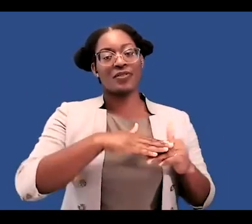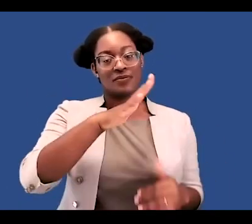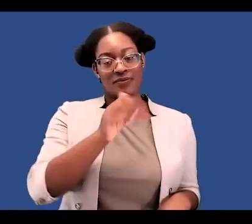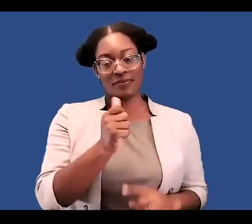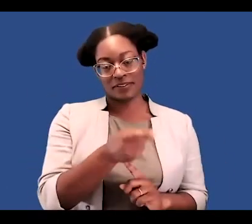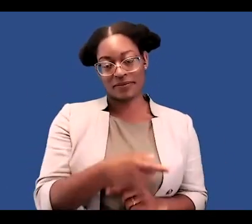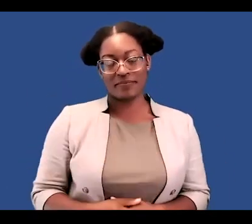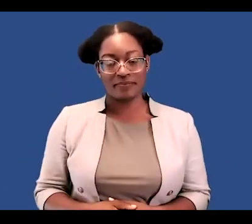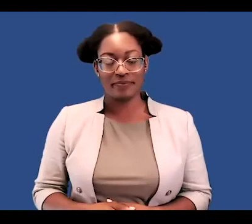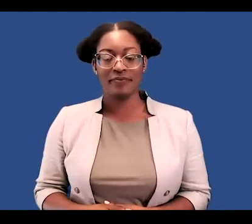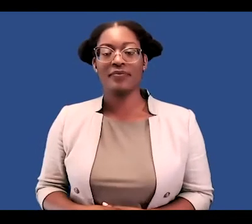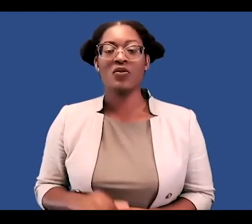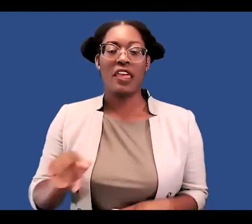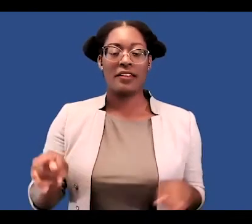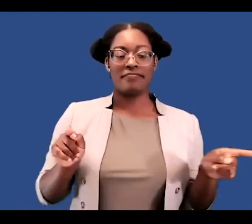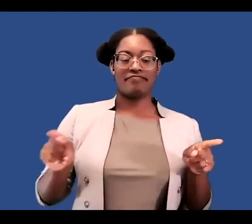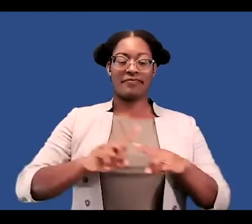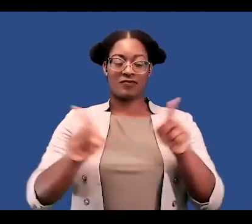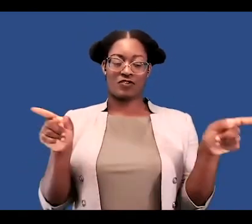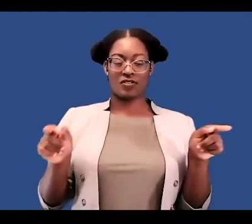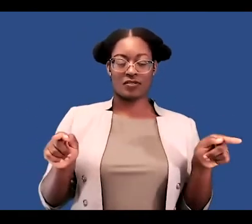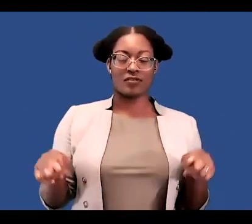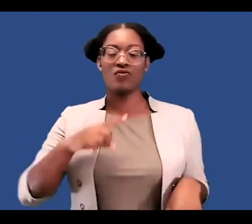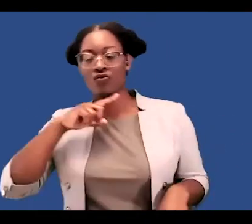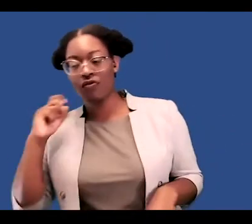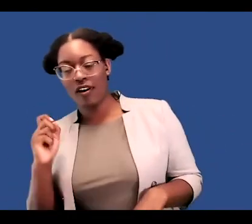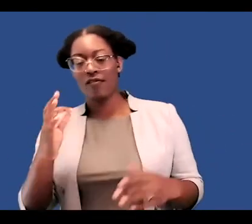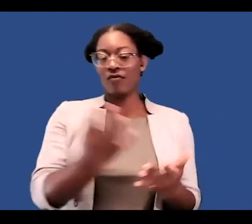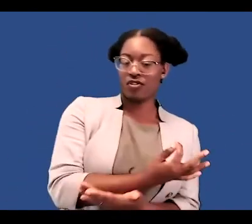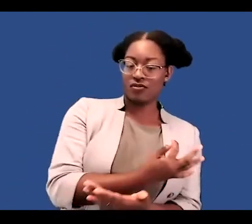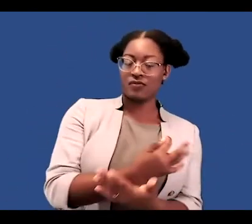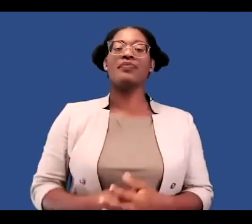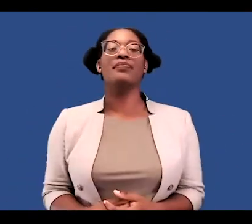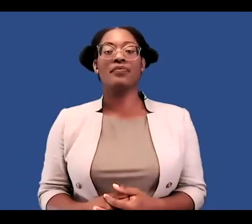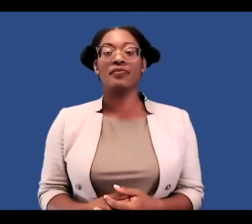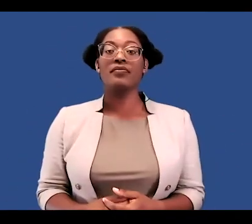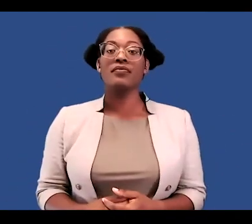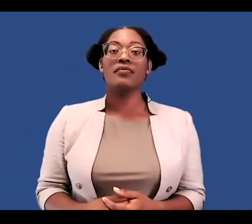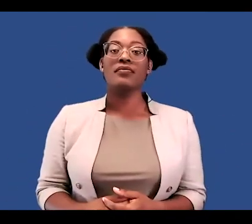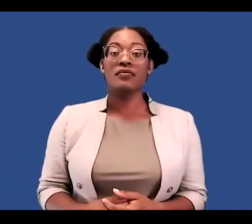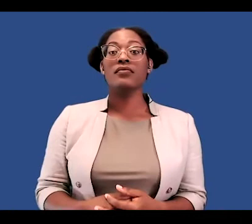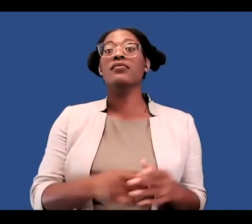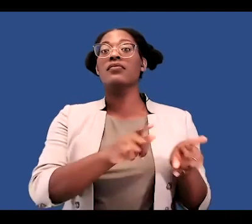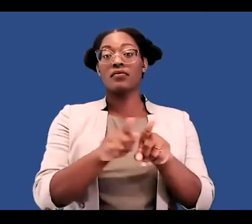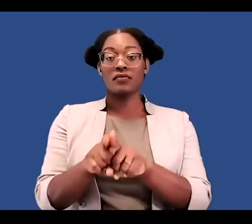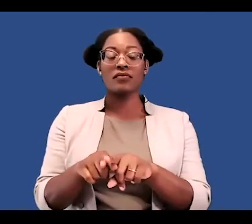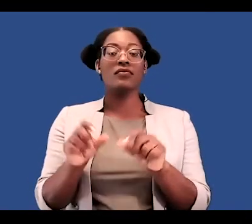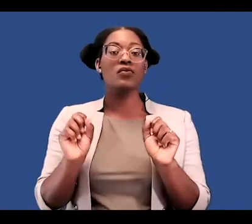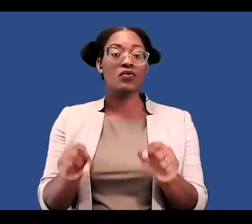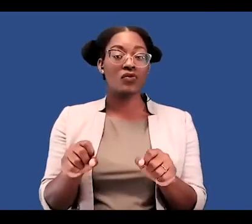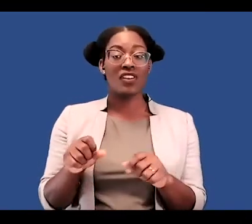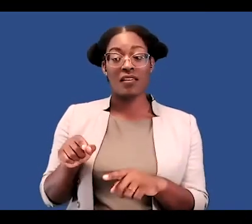our dried versus fresh. You can also get dried herbs